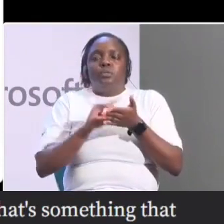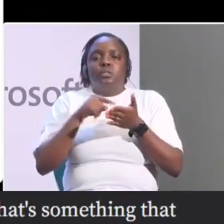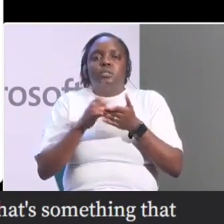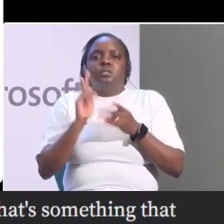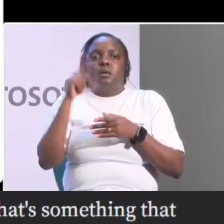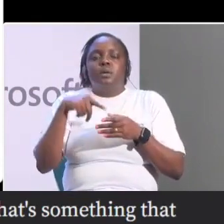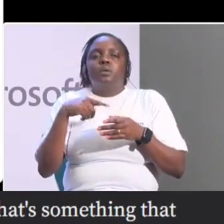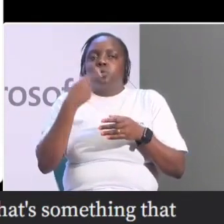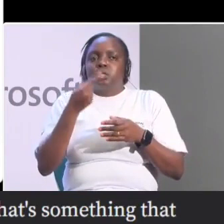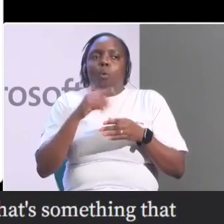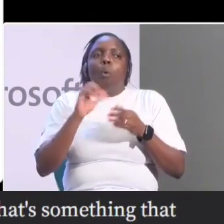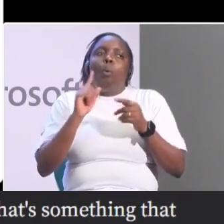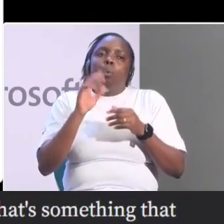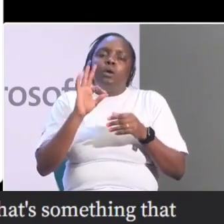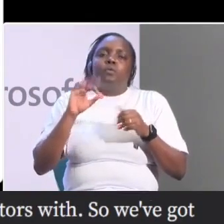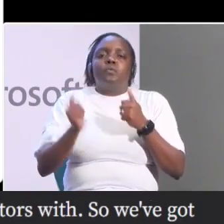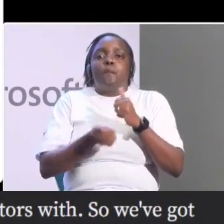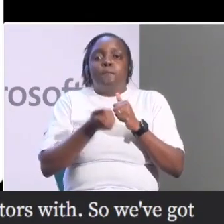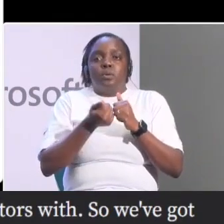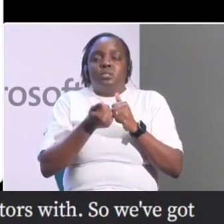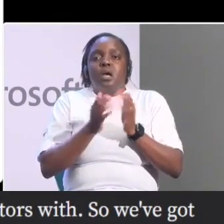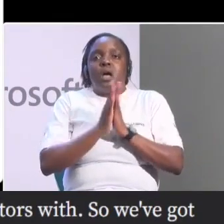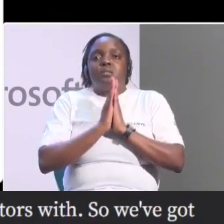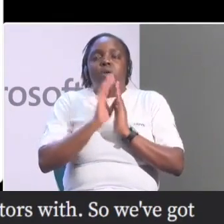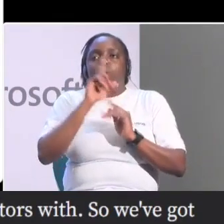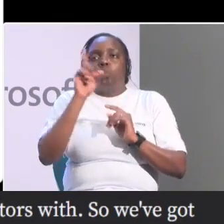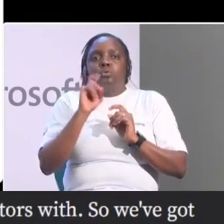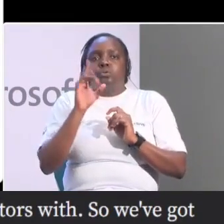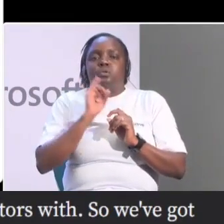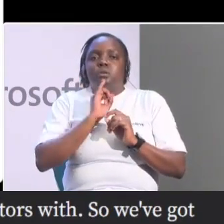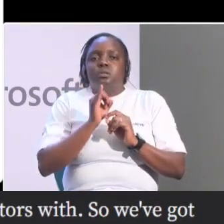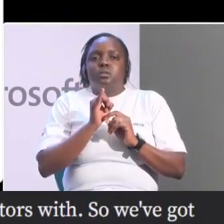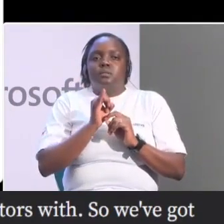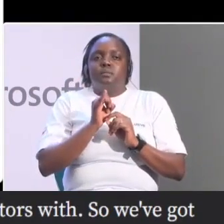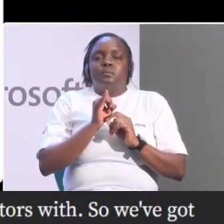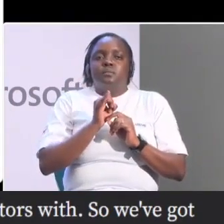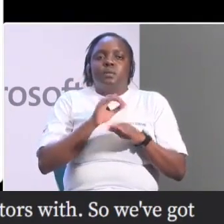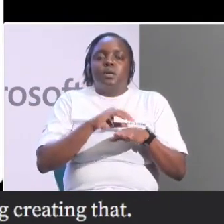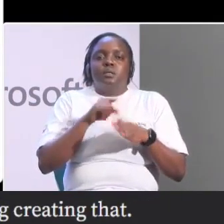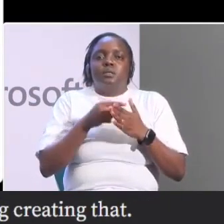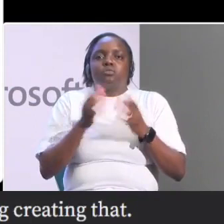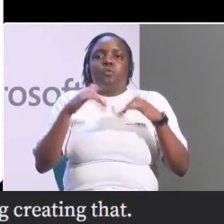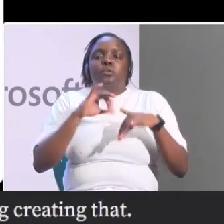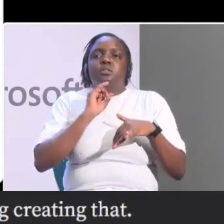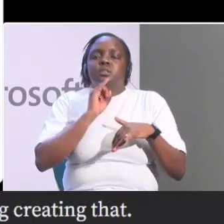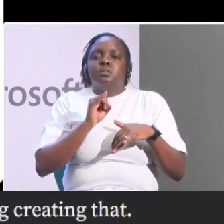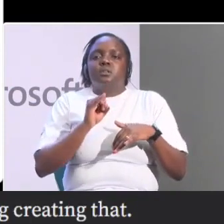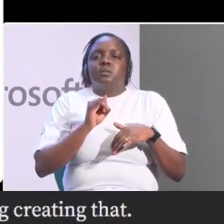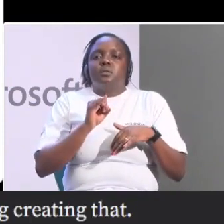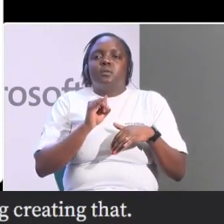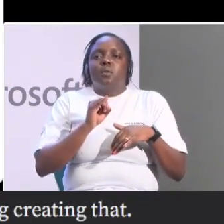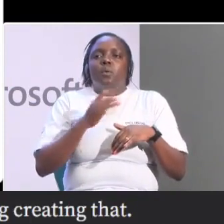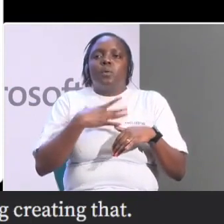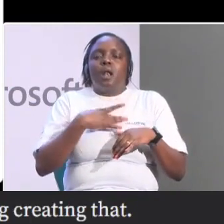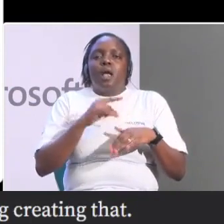just to say one of the most often asked questions, and even at this conference, is, really